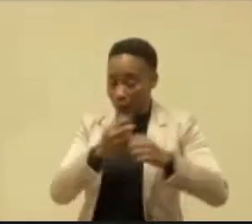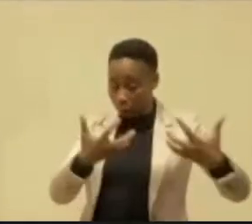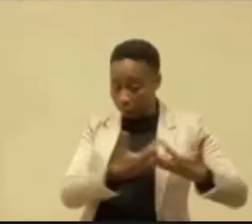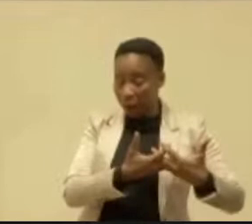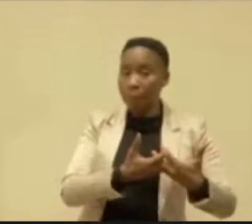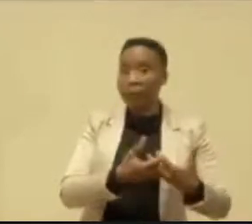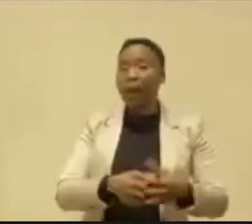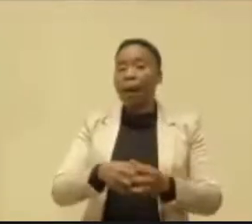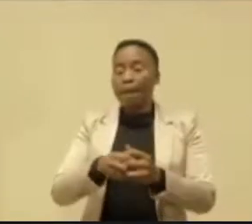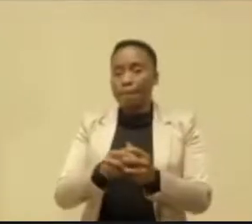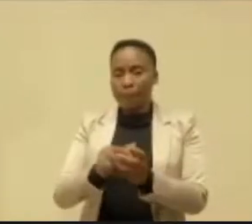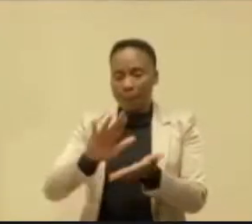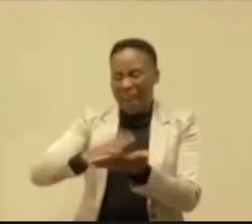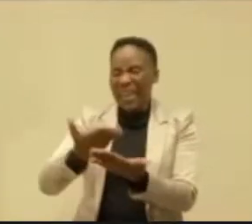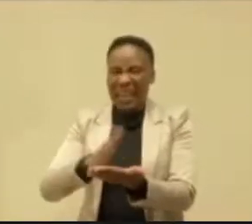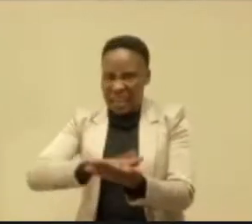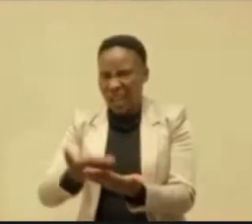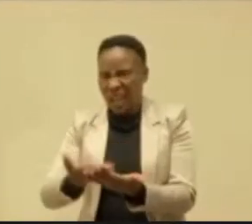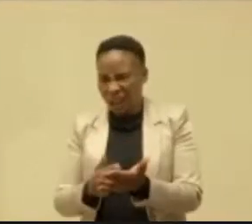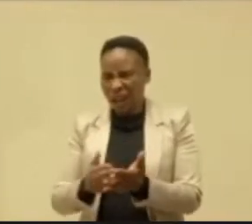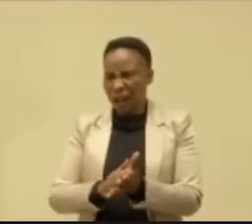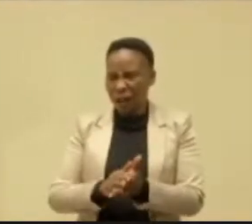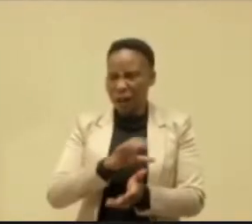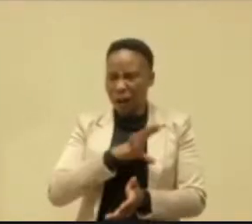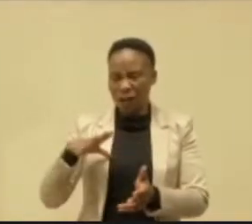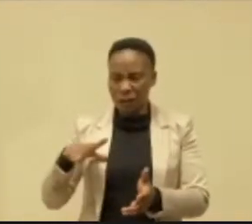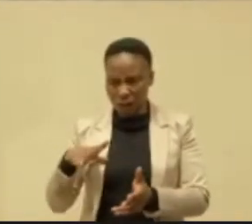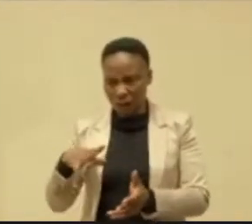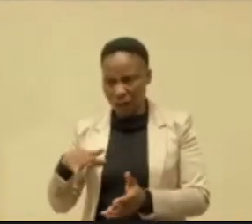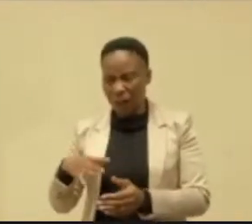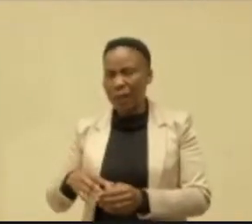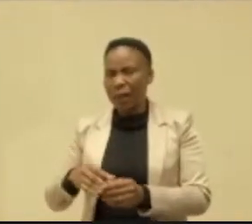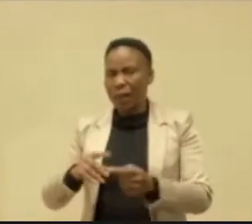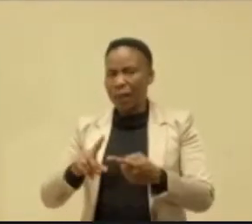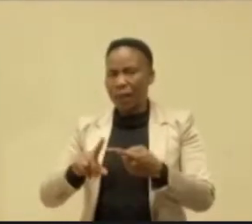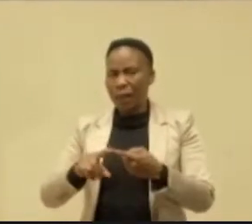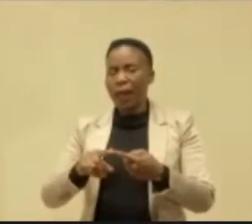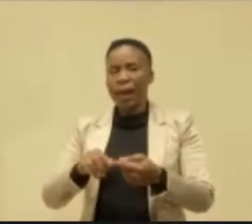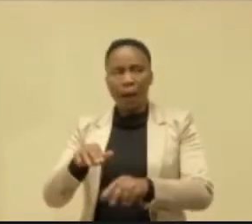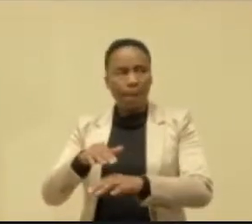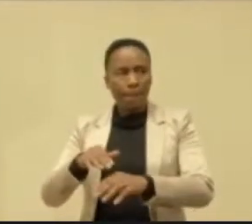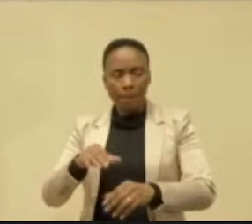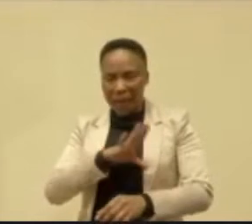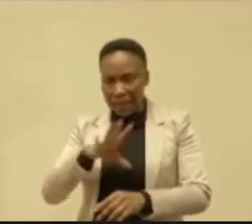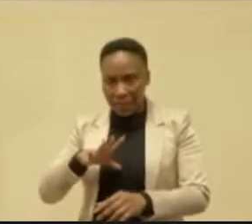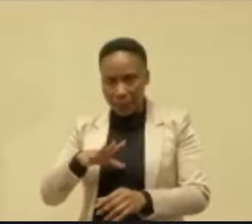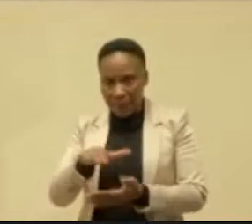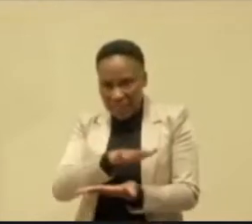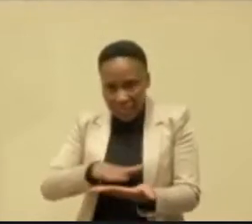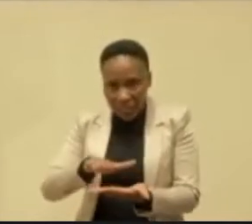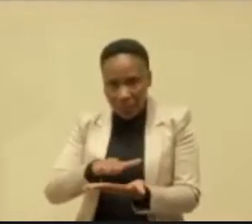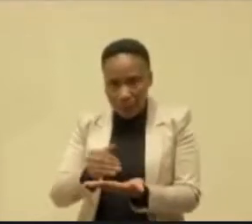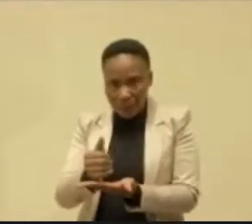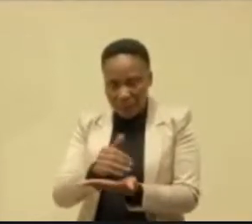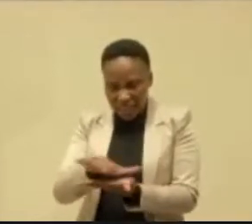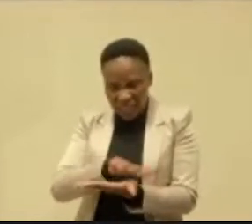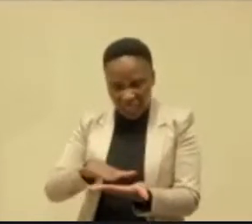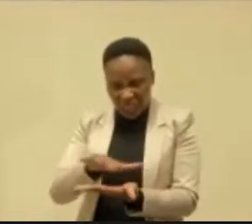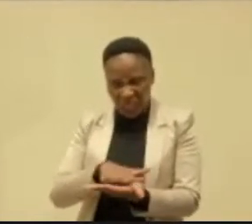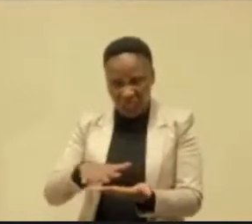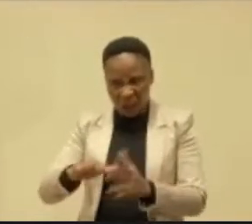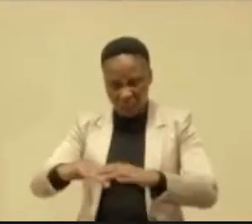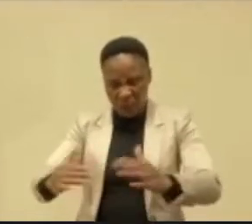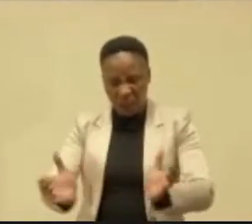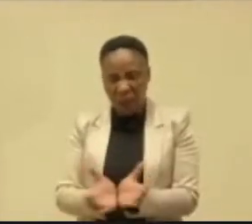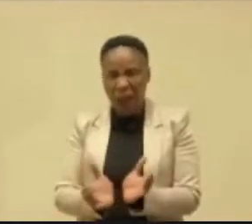africa which is called bixa to provide training and baking and confectionary support we've got about